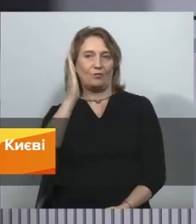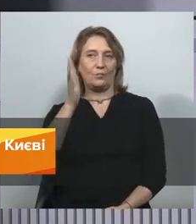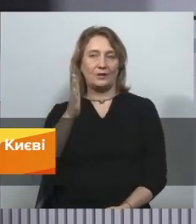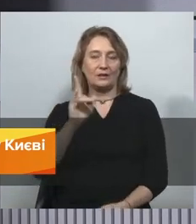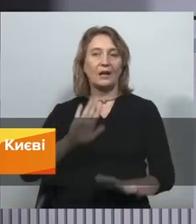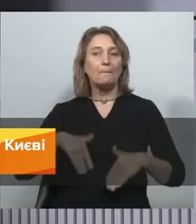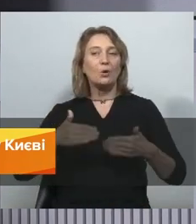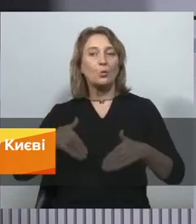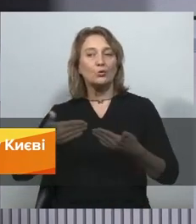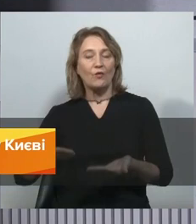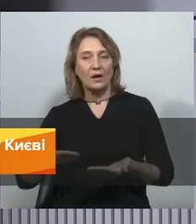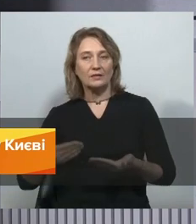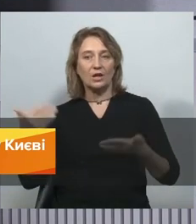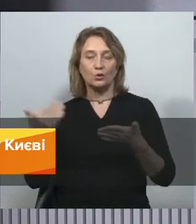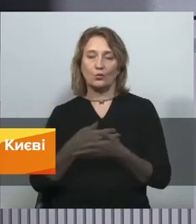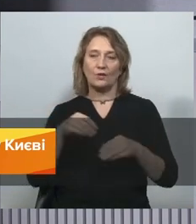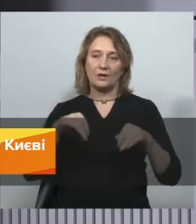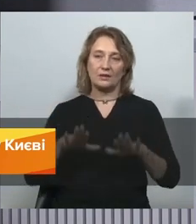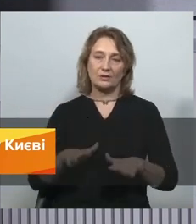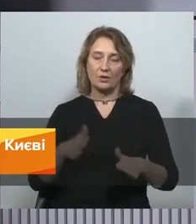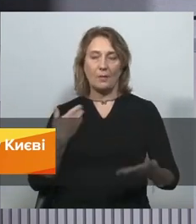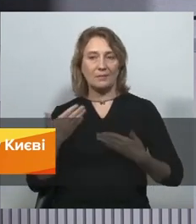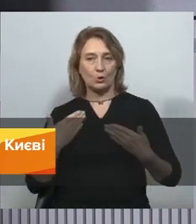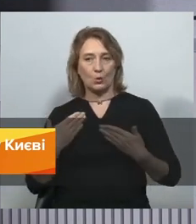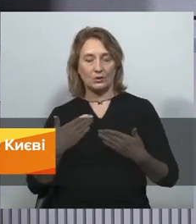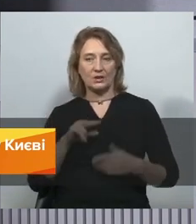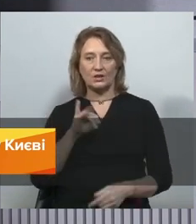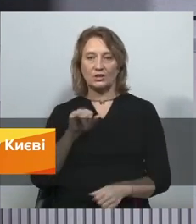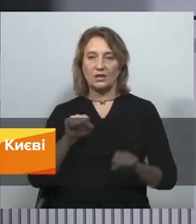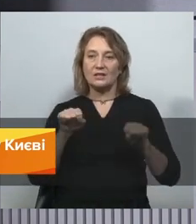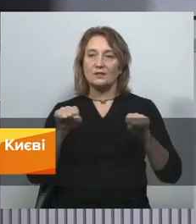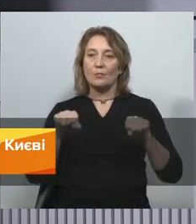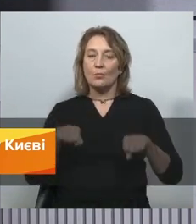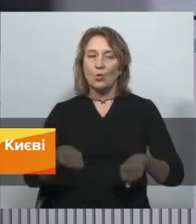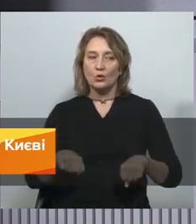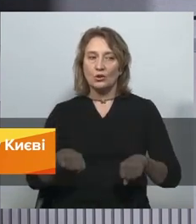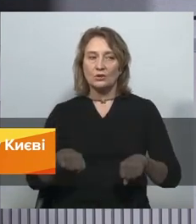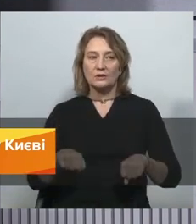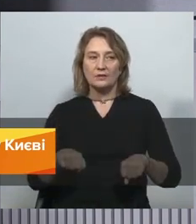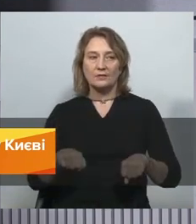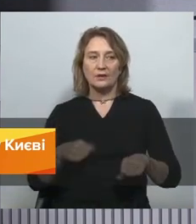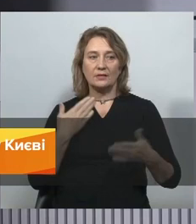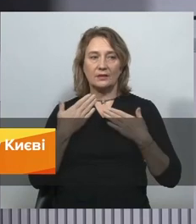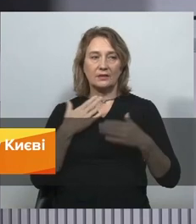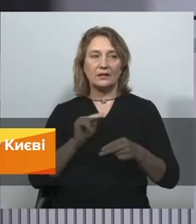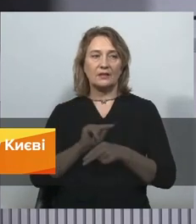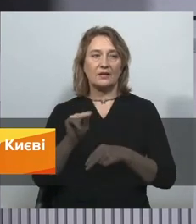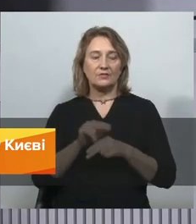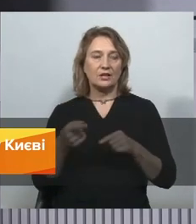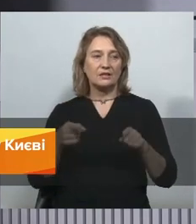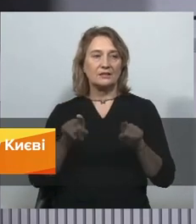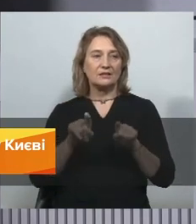ahead of them and to offer new approaches and solutions.